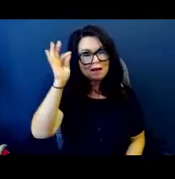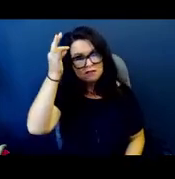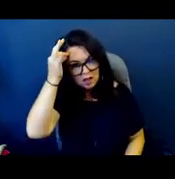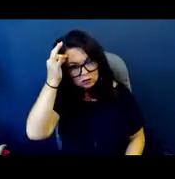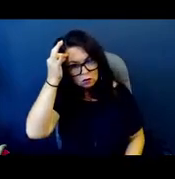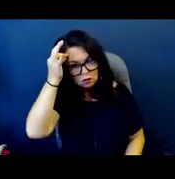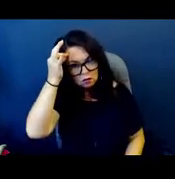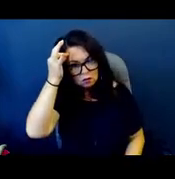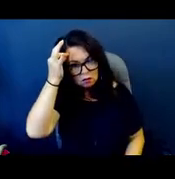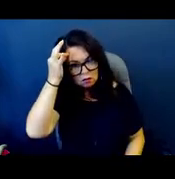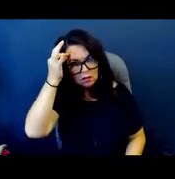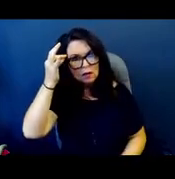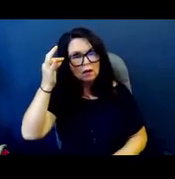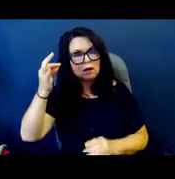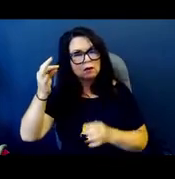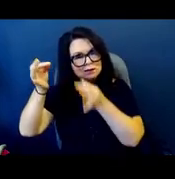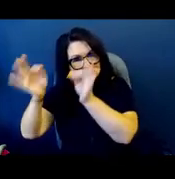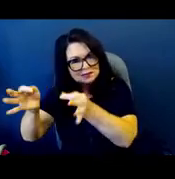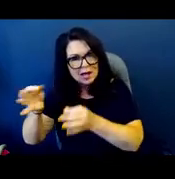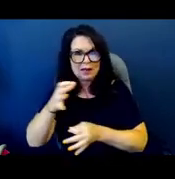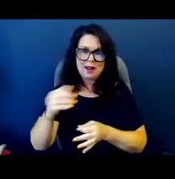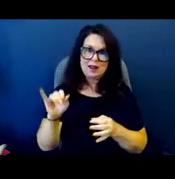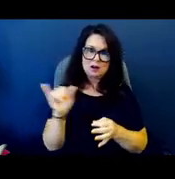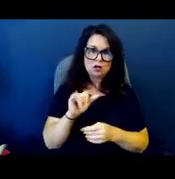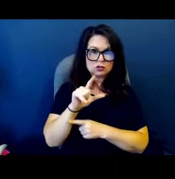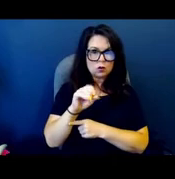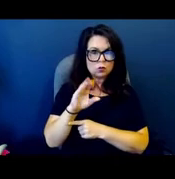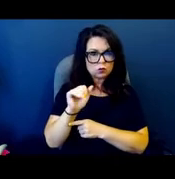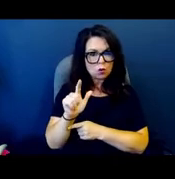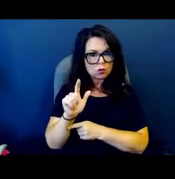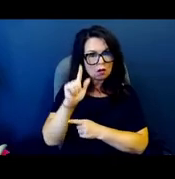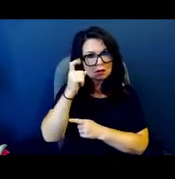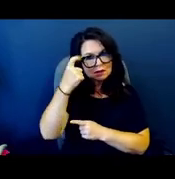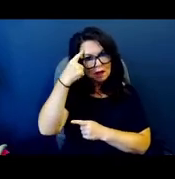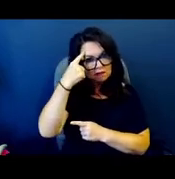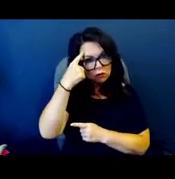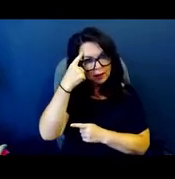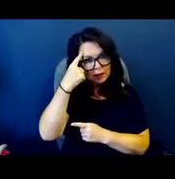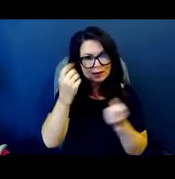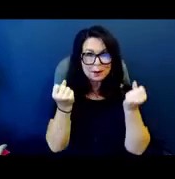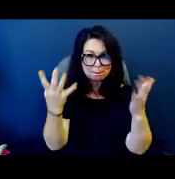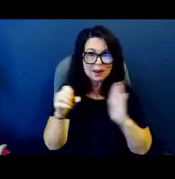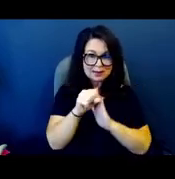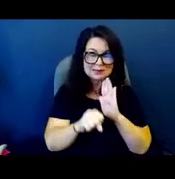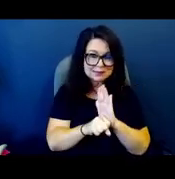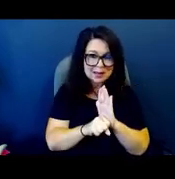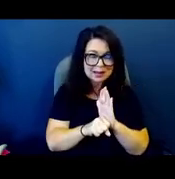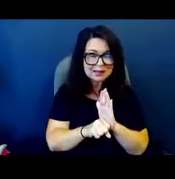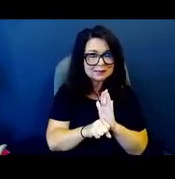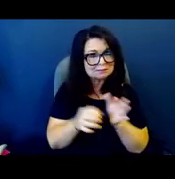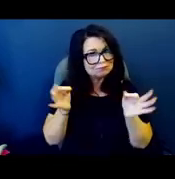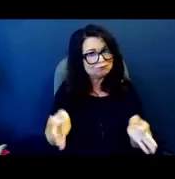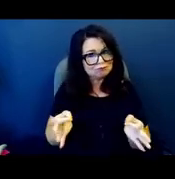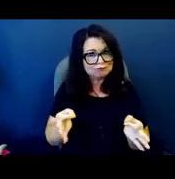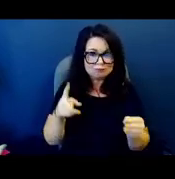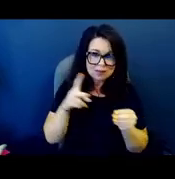also at the local level in most states. And so what's most important